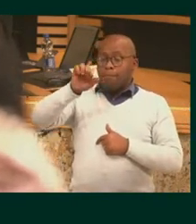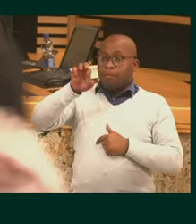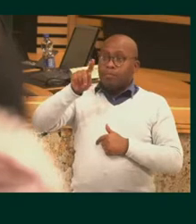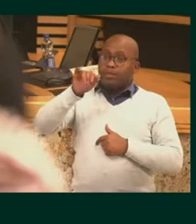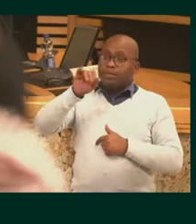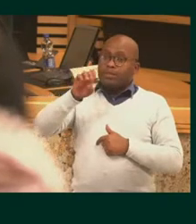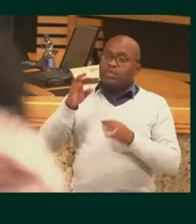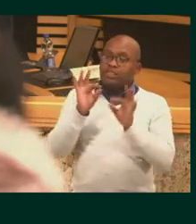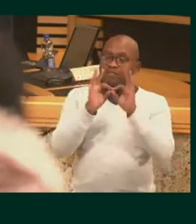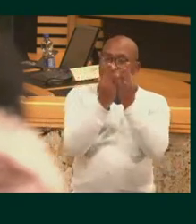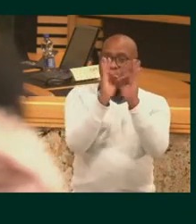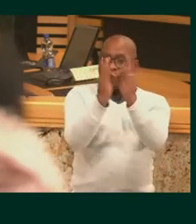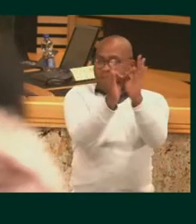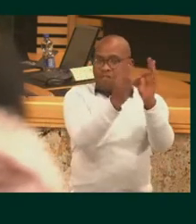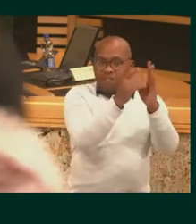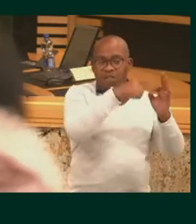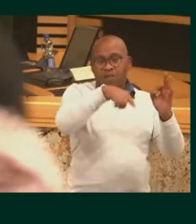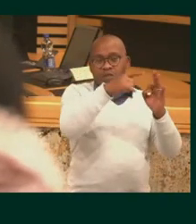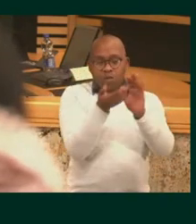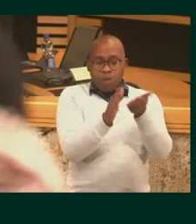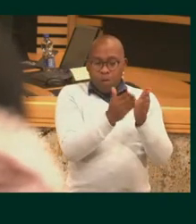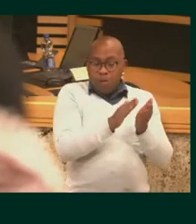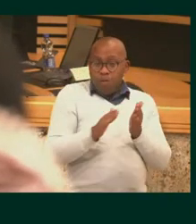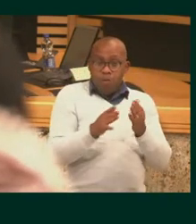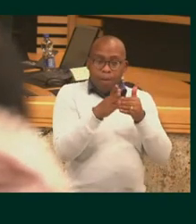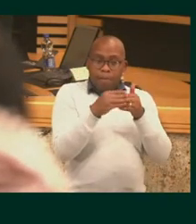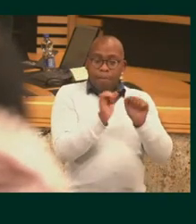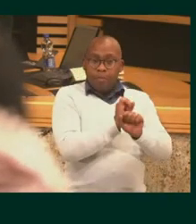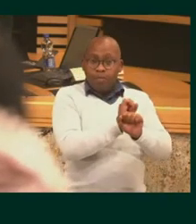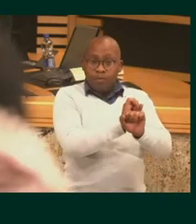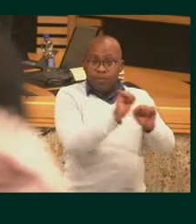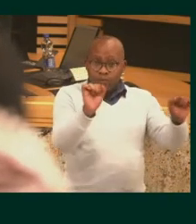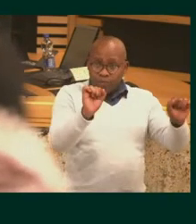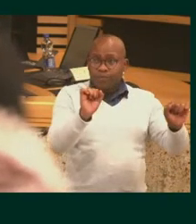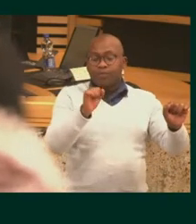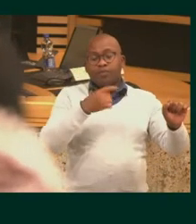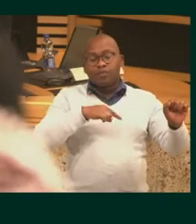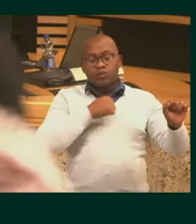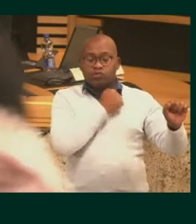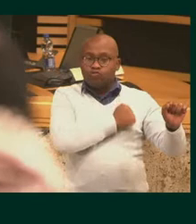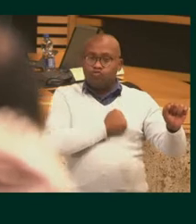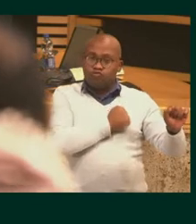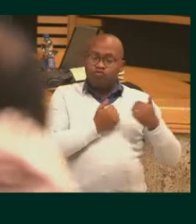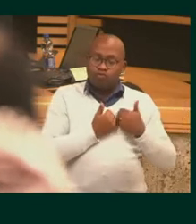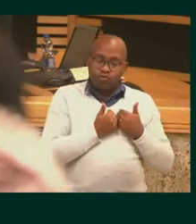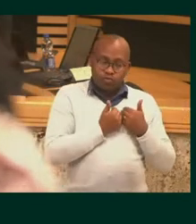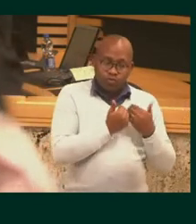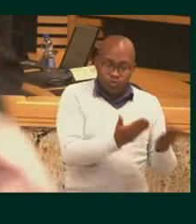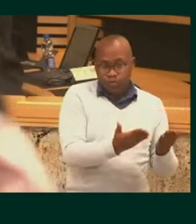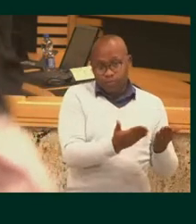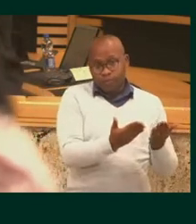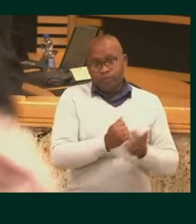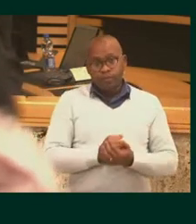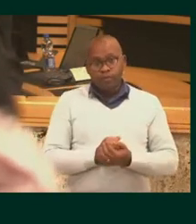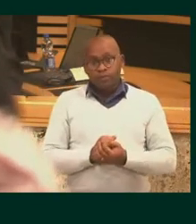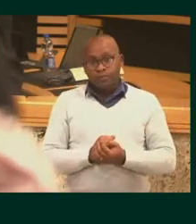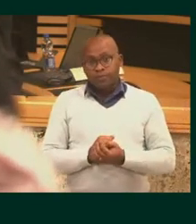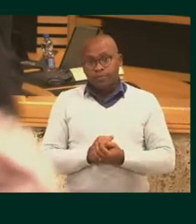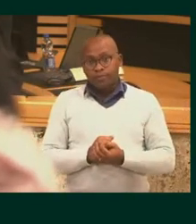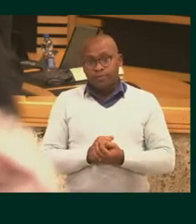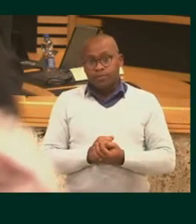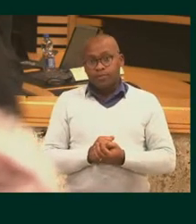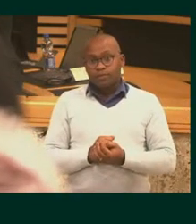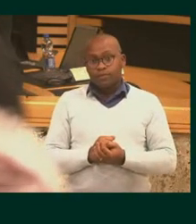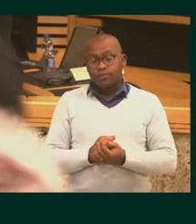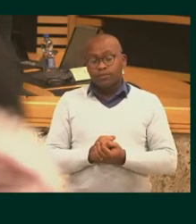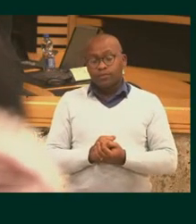their lives or have been injured in the recent attacks in Gaza and throughout the Palestinian territories